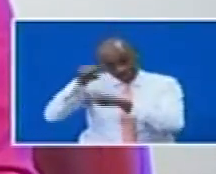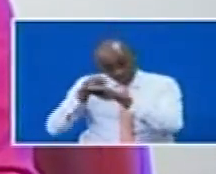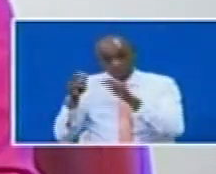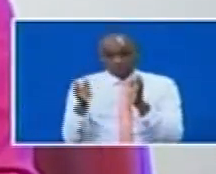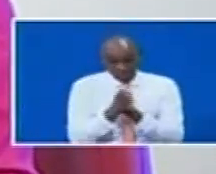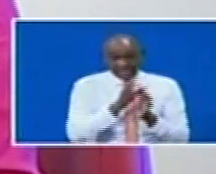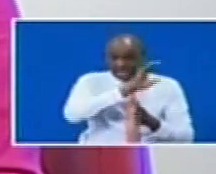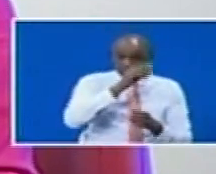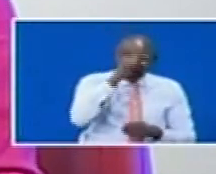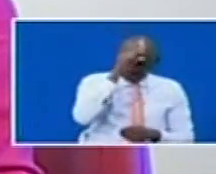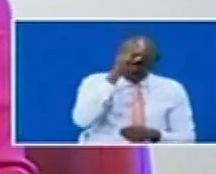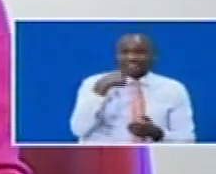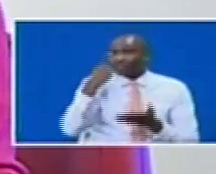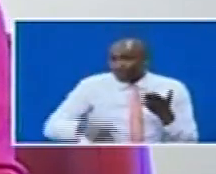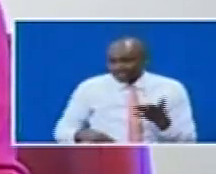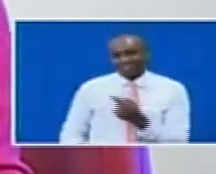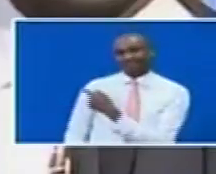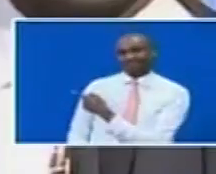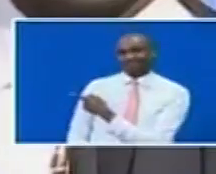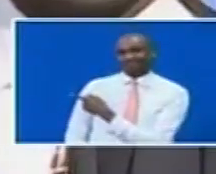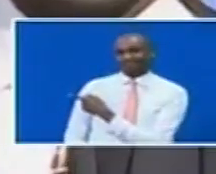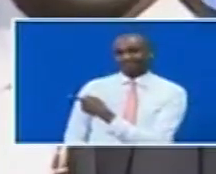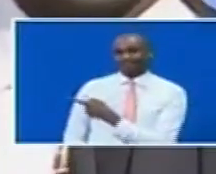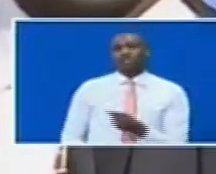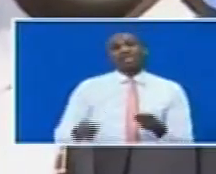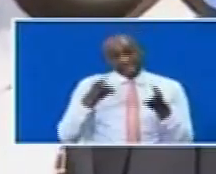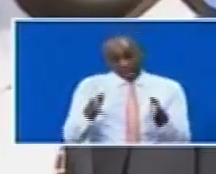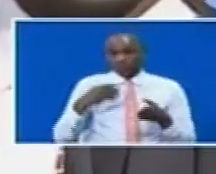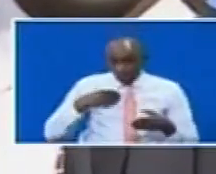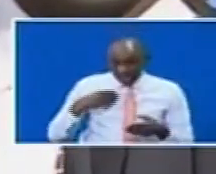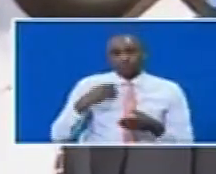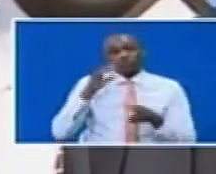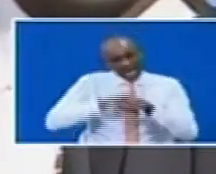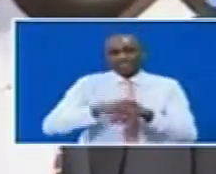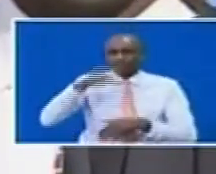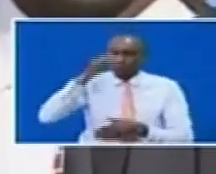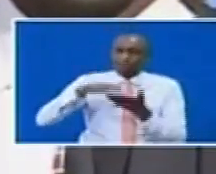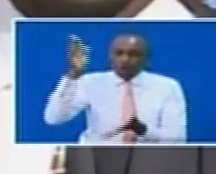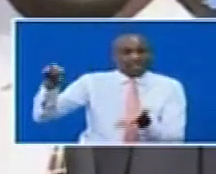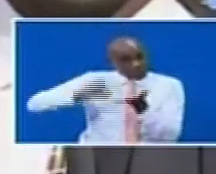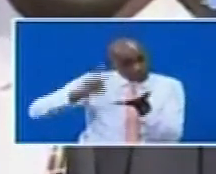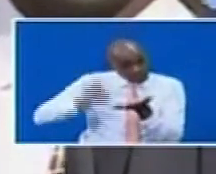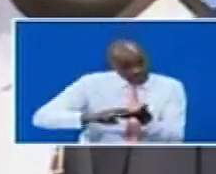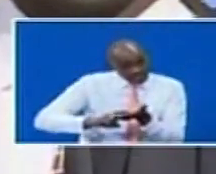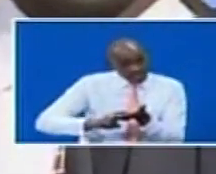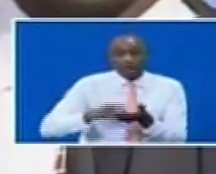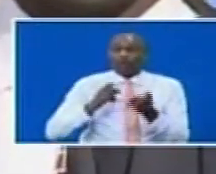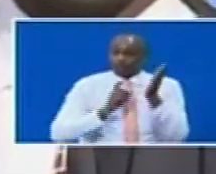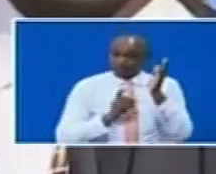and the county governments. Listen to what he said. And in order to avail more resources for